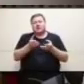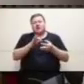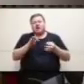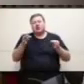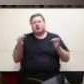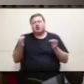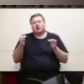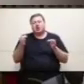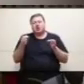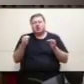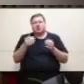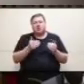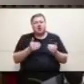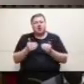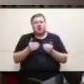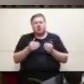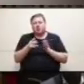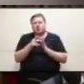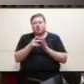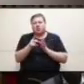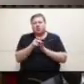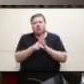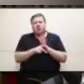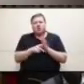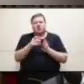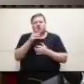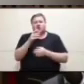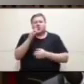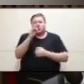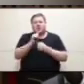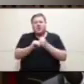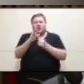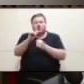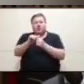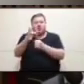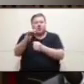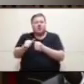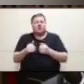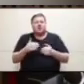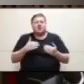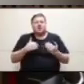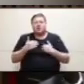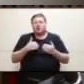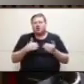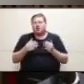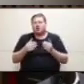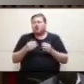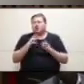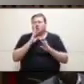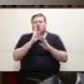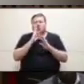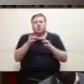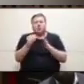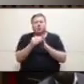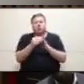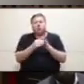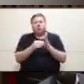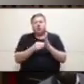management policy, on quarterly basis, the administration has to table a report to